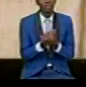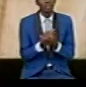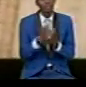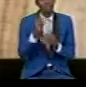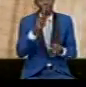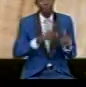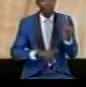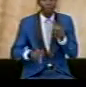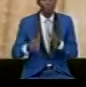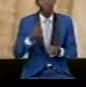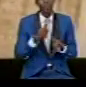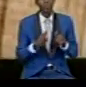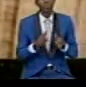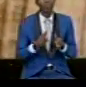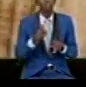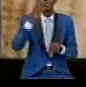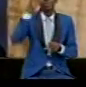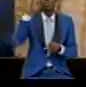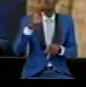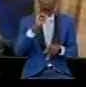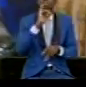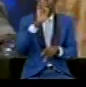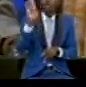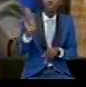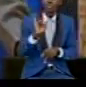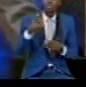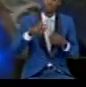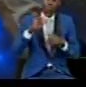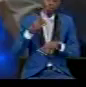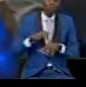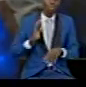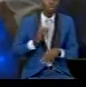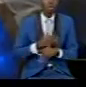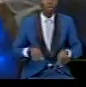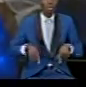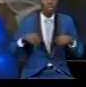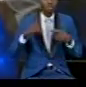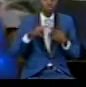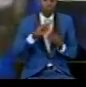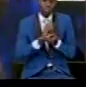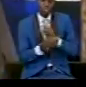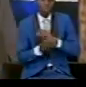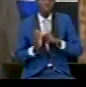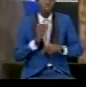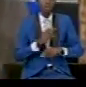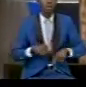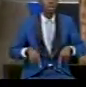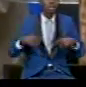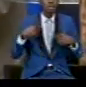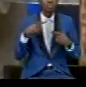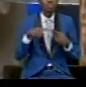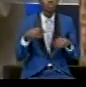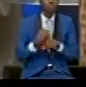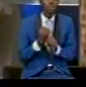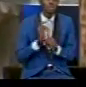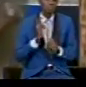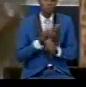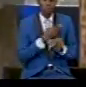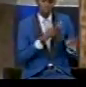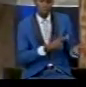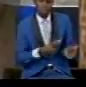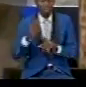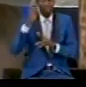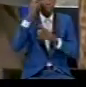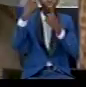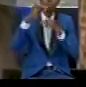people God is using to touch our lives, to transform our lives, and to get us ready for the coming